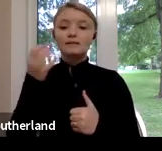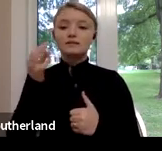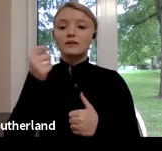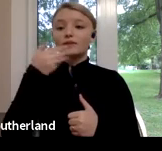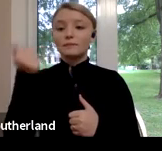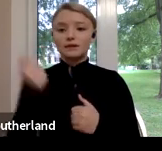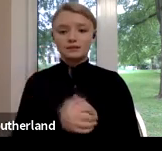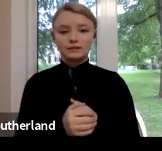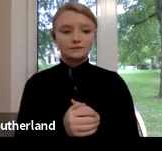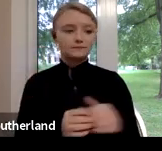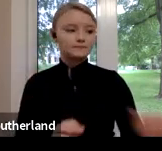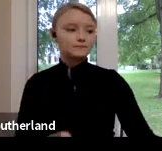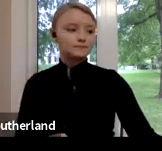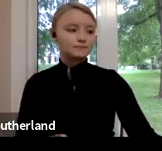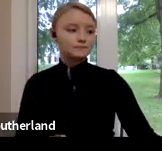So